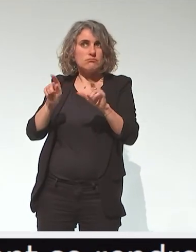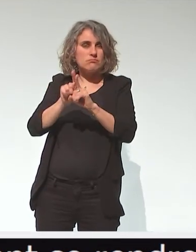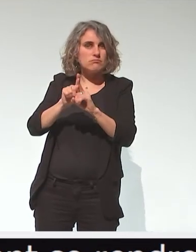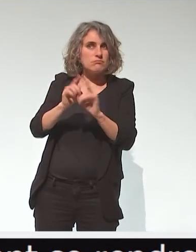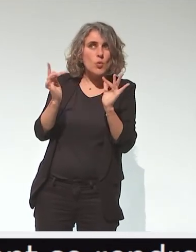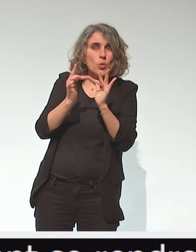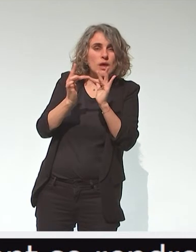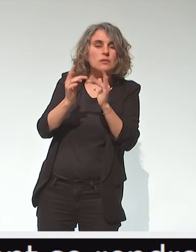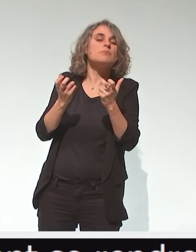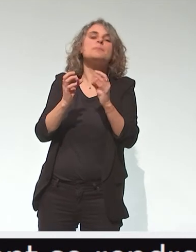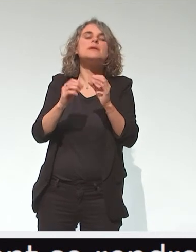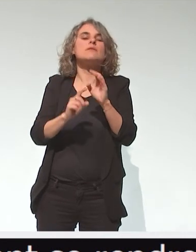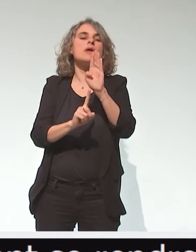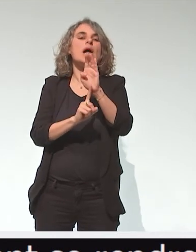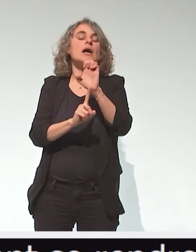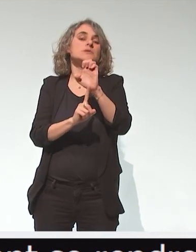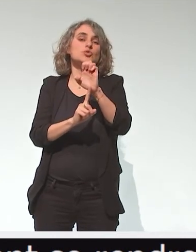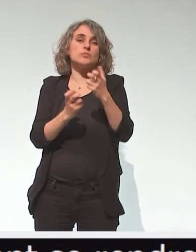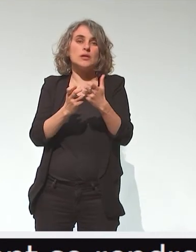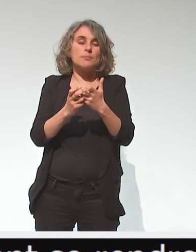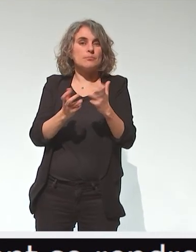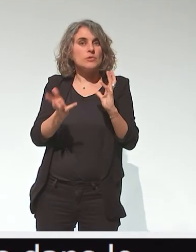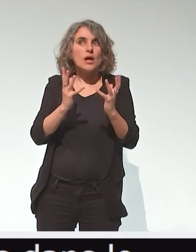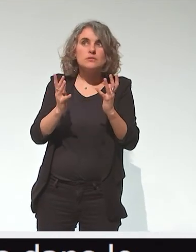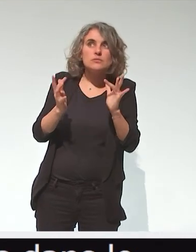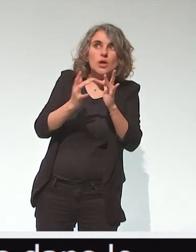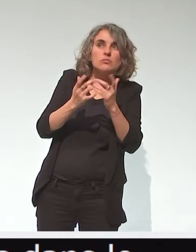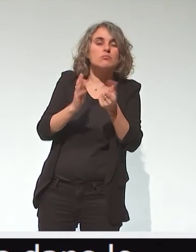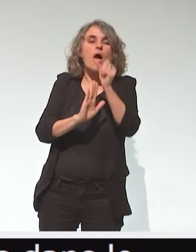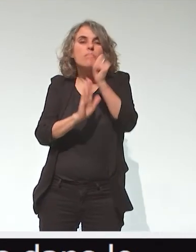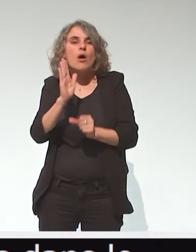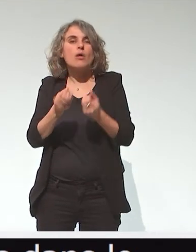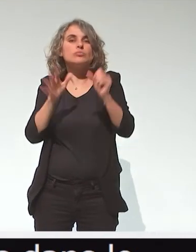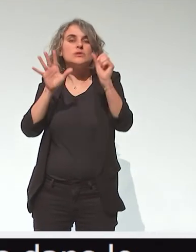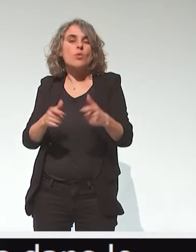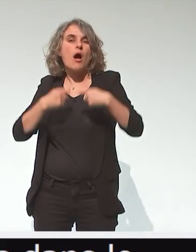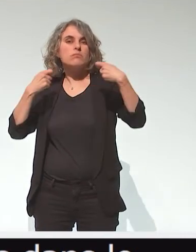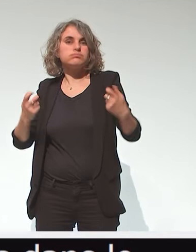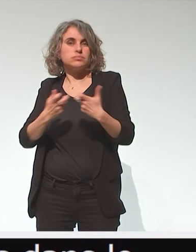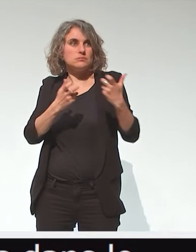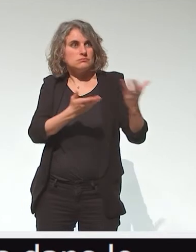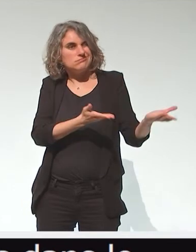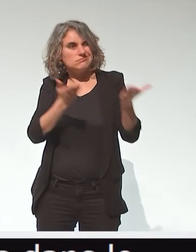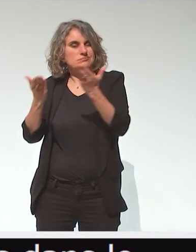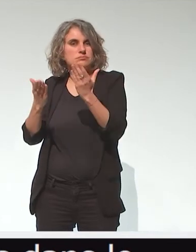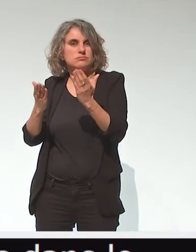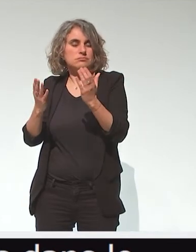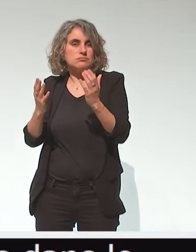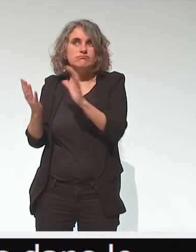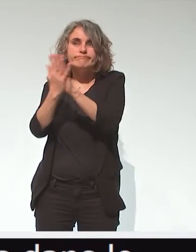and a kind of a Erasmus-type program for maybe a period that would range from 1 to 6 months, let's